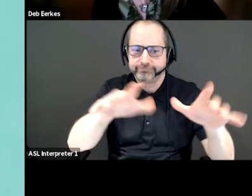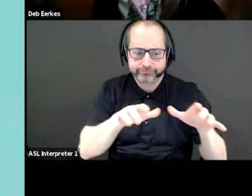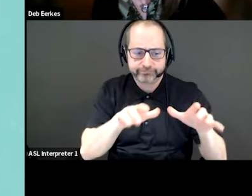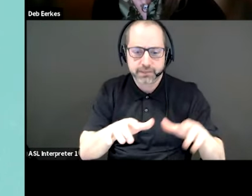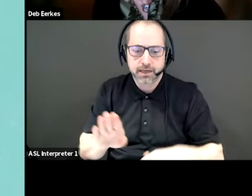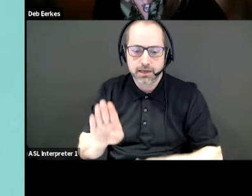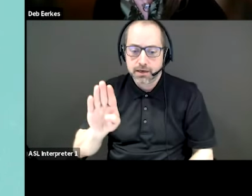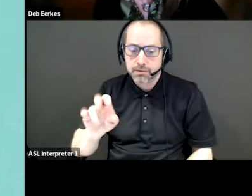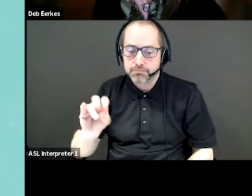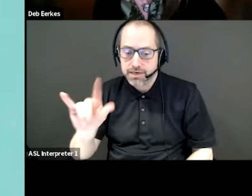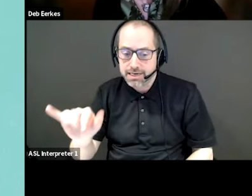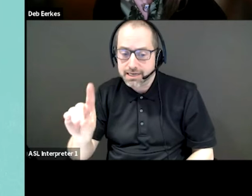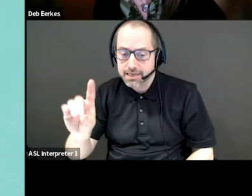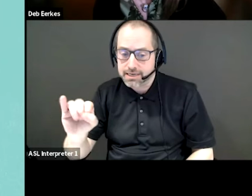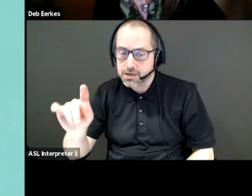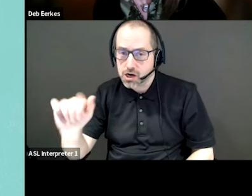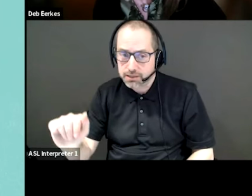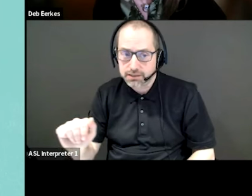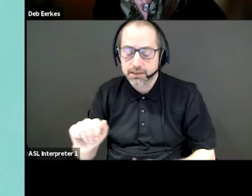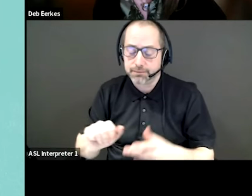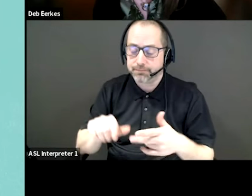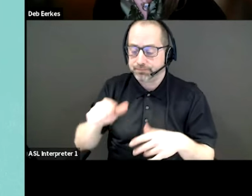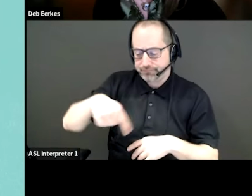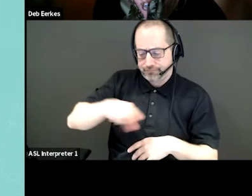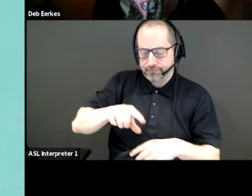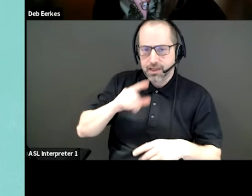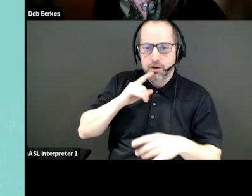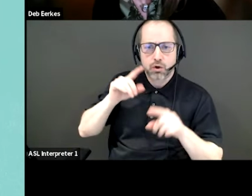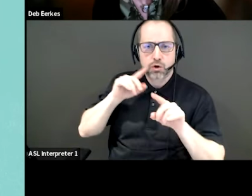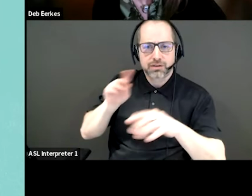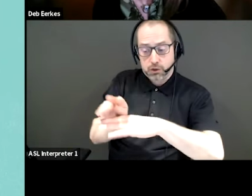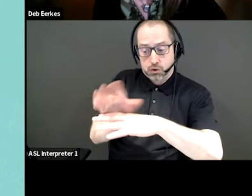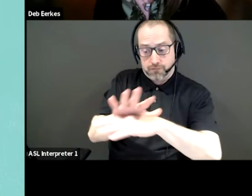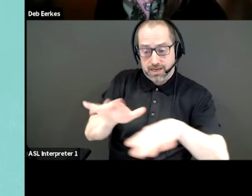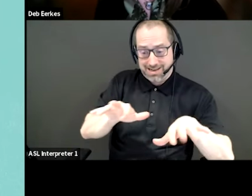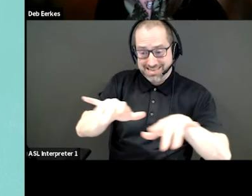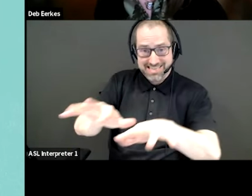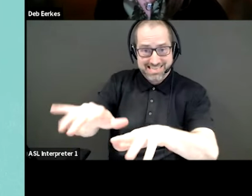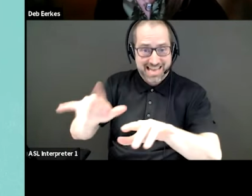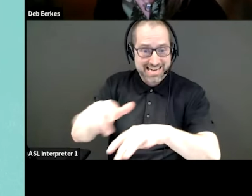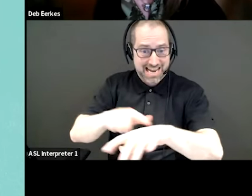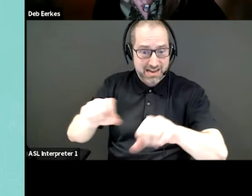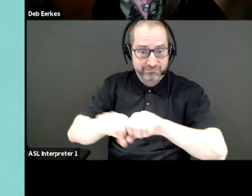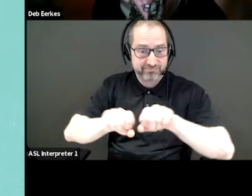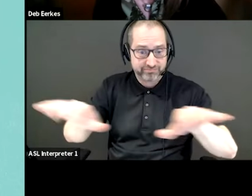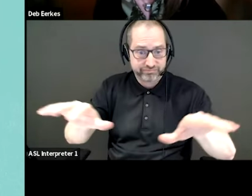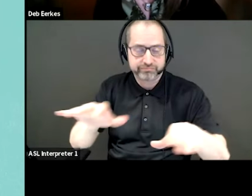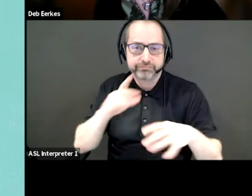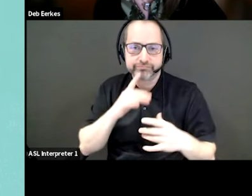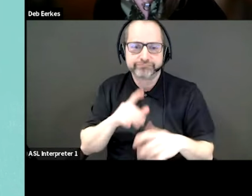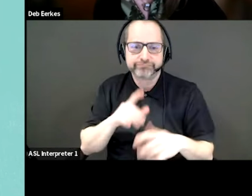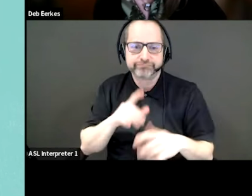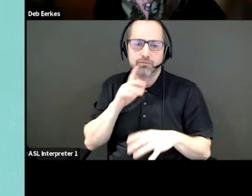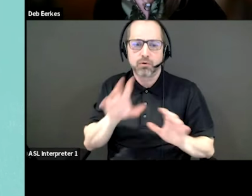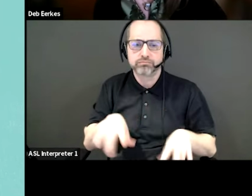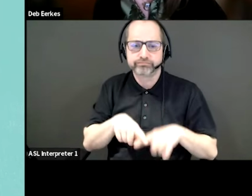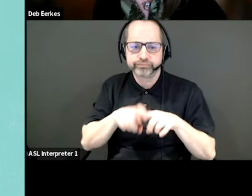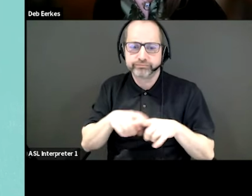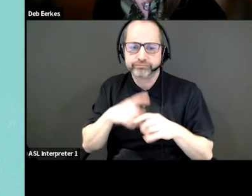took advantage of the global pandemic to hunker down and write the Comprehensive Guide to Campus Gender-Based Violence